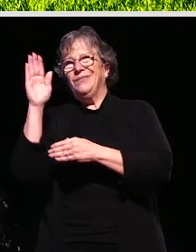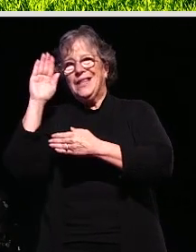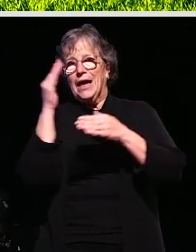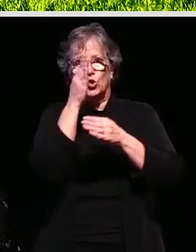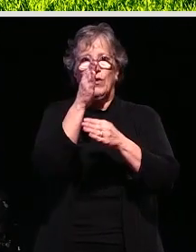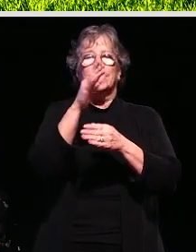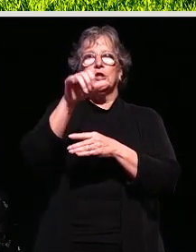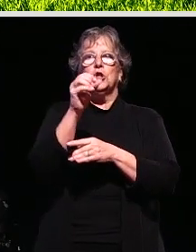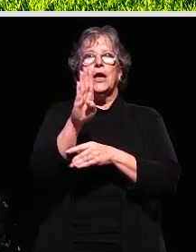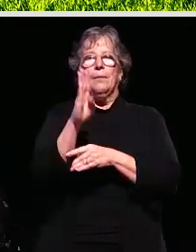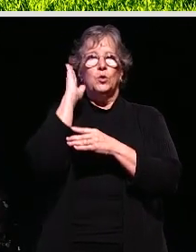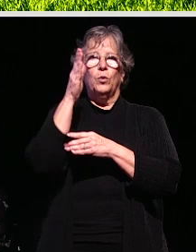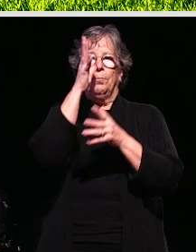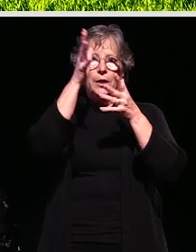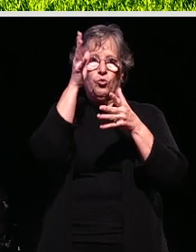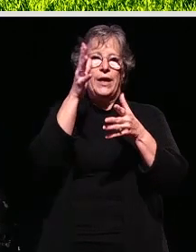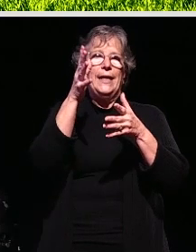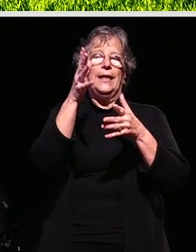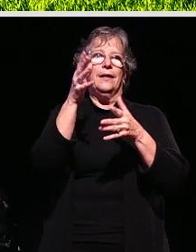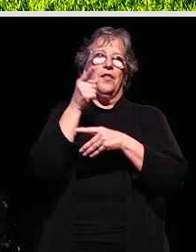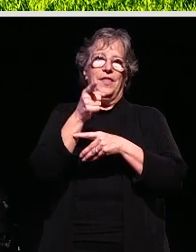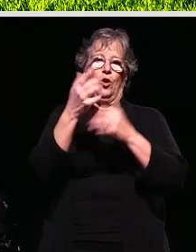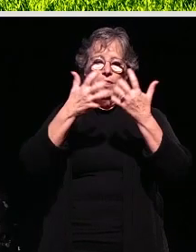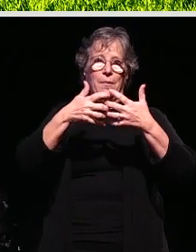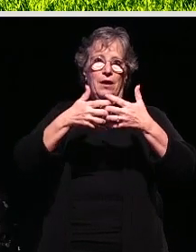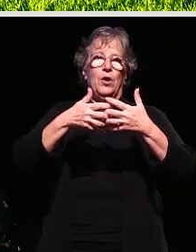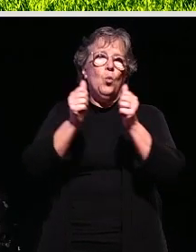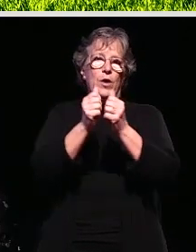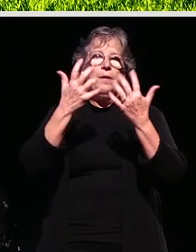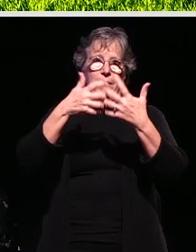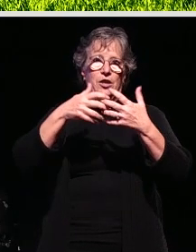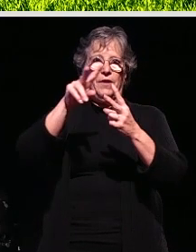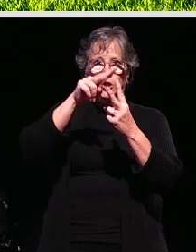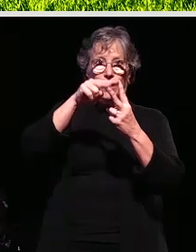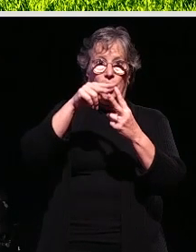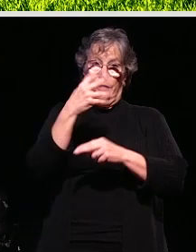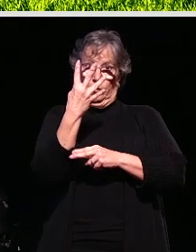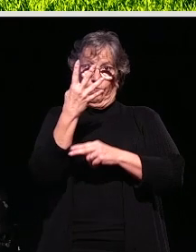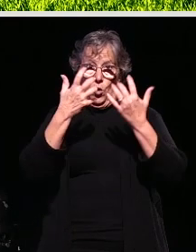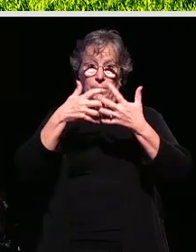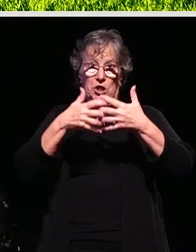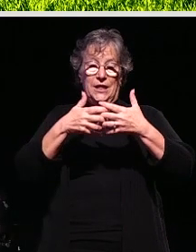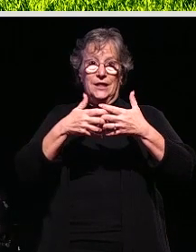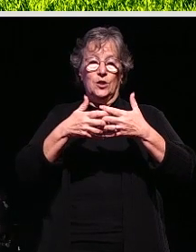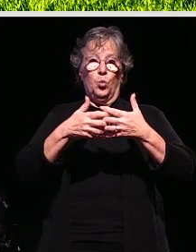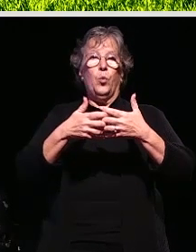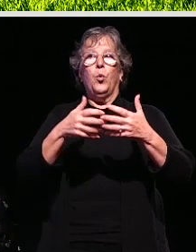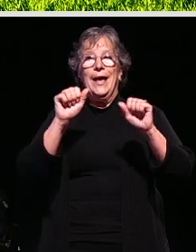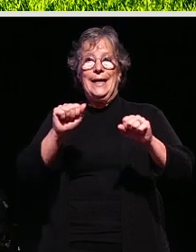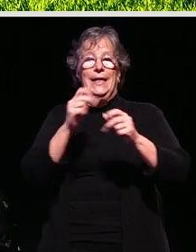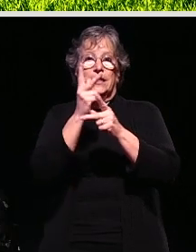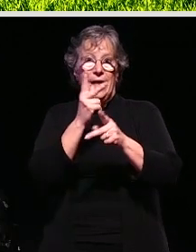at our commercial contract manufacturing partner. Those 4 machines would have annual capacity sufficient to treat